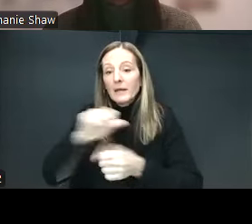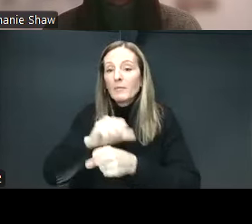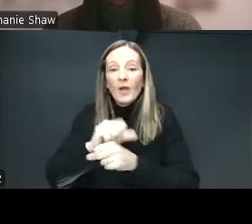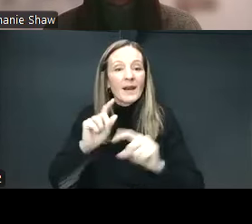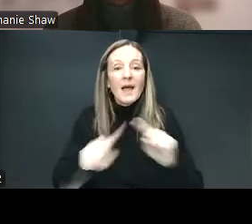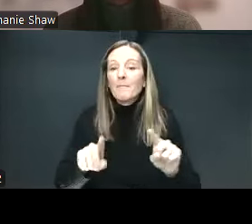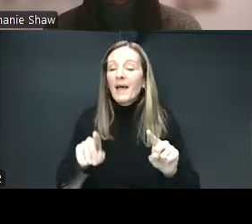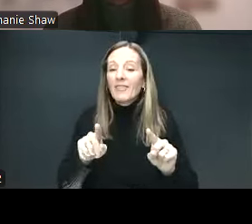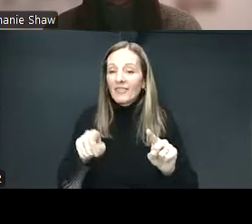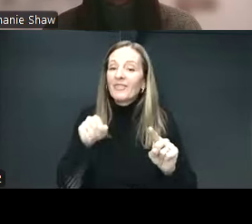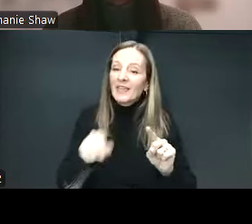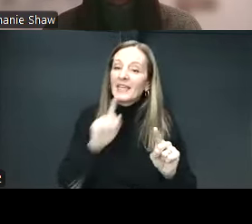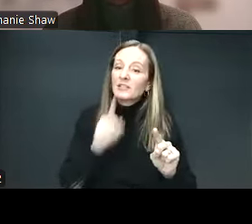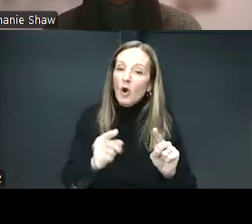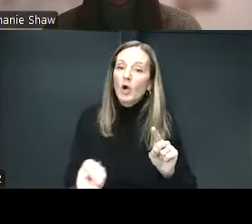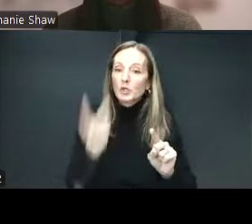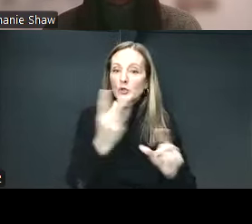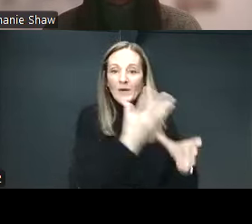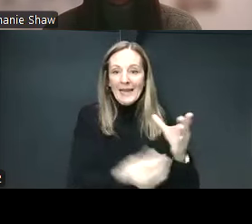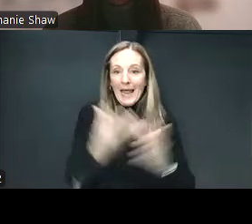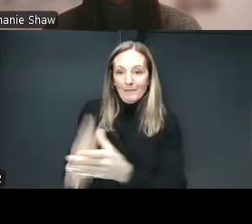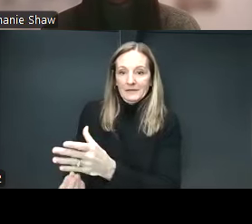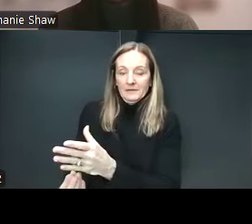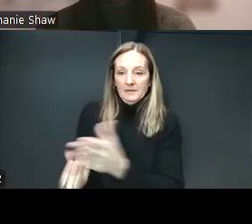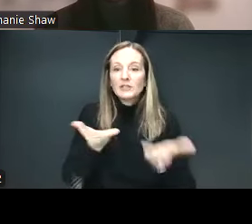in services that we wanted to tackle.